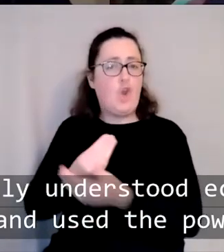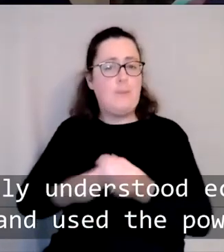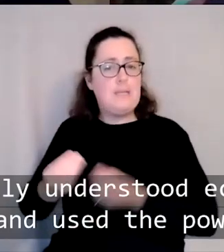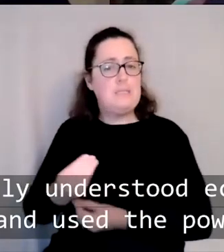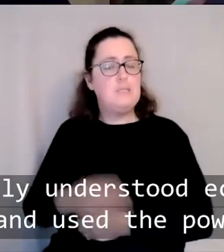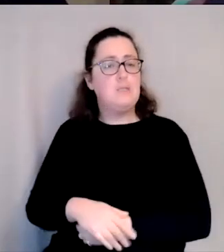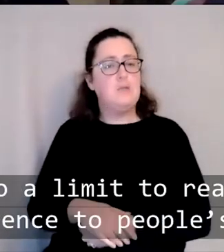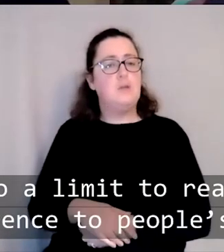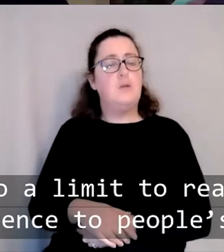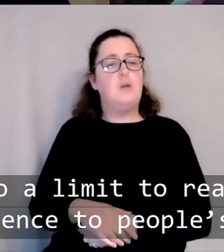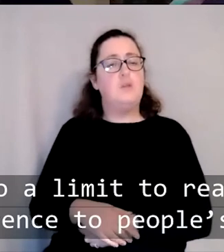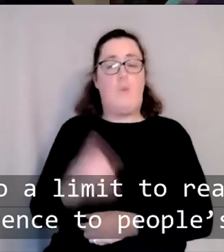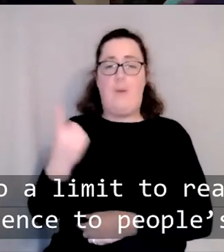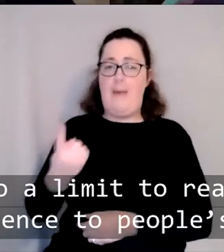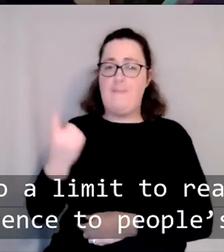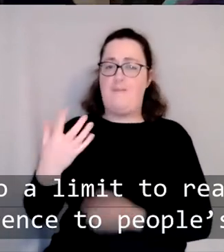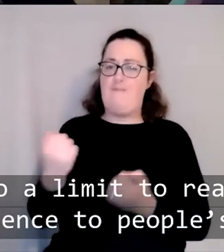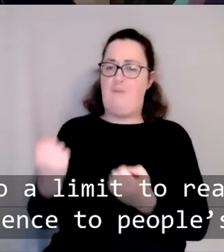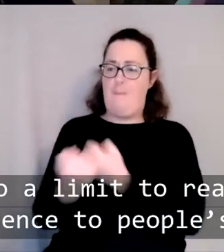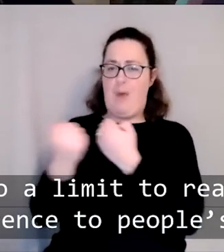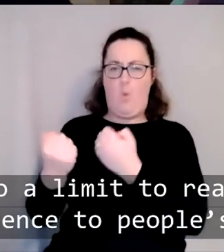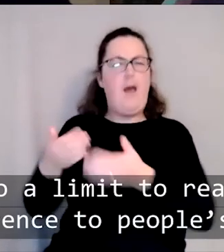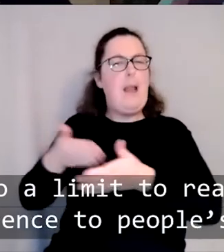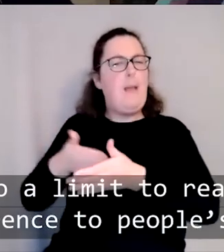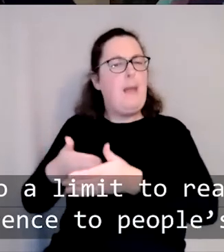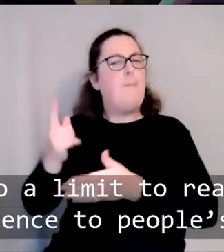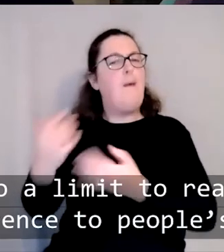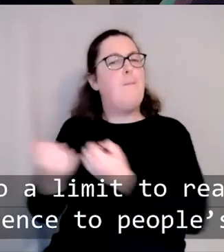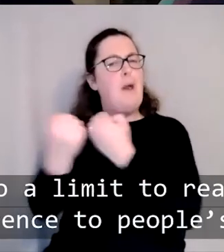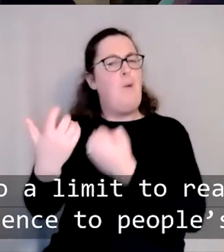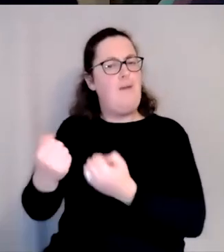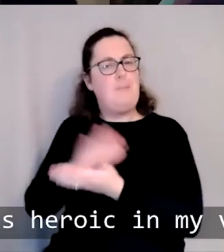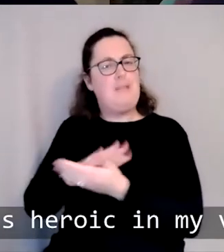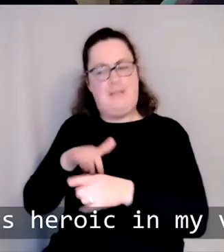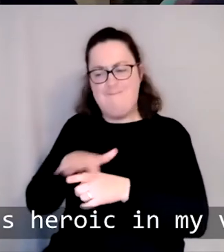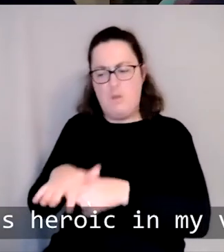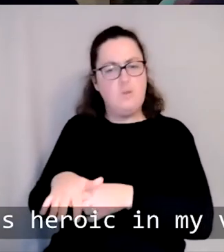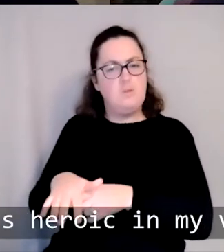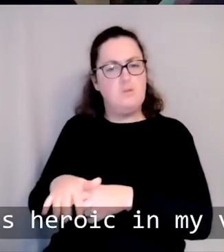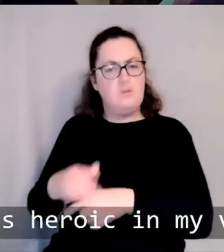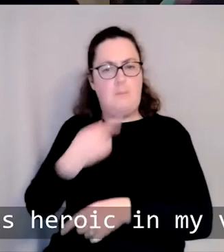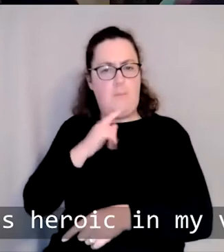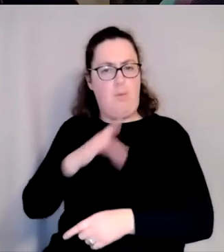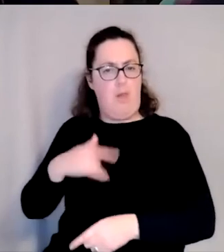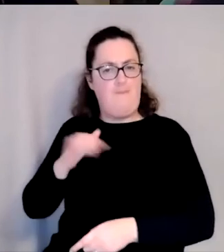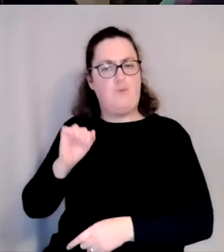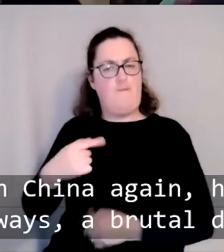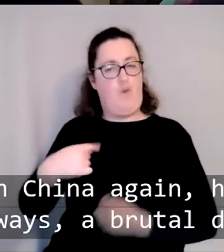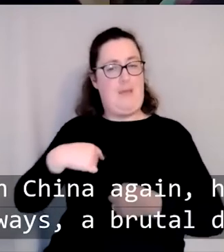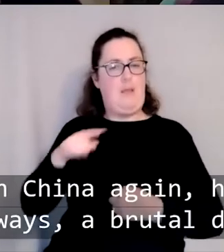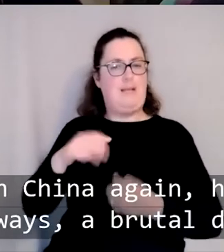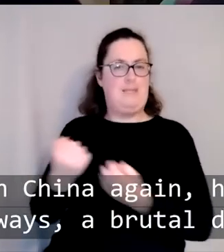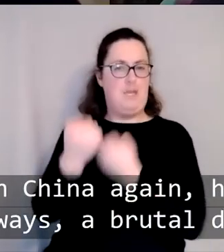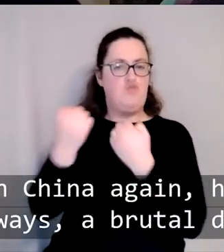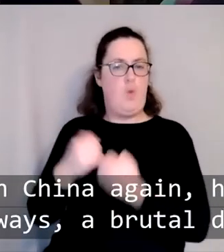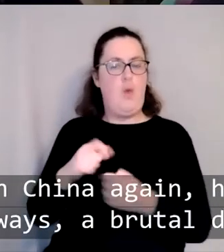used the powers that he had that are limited to really make a difference to people's lives. So that's heroic in my view. And